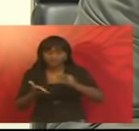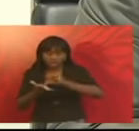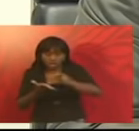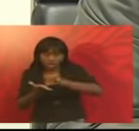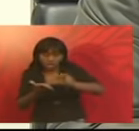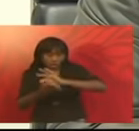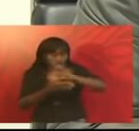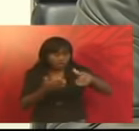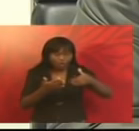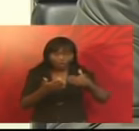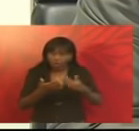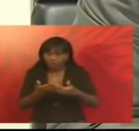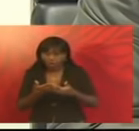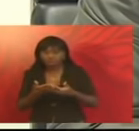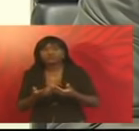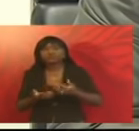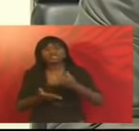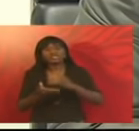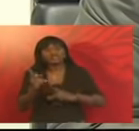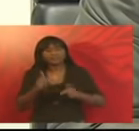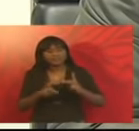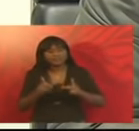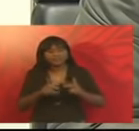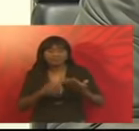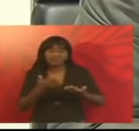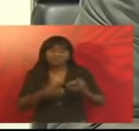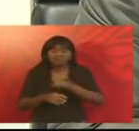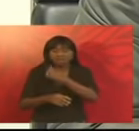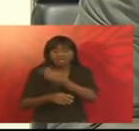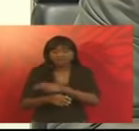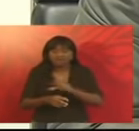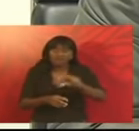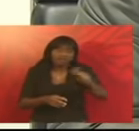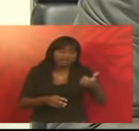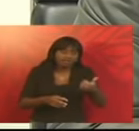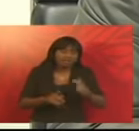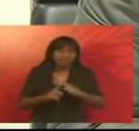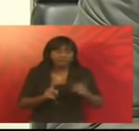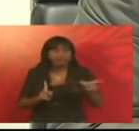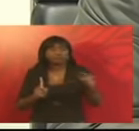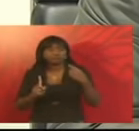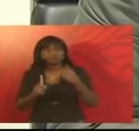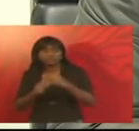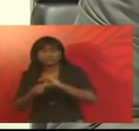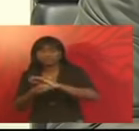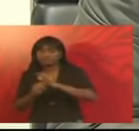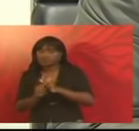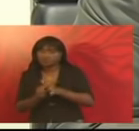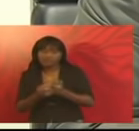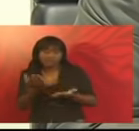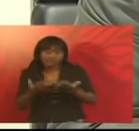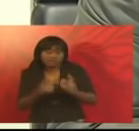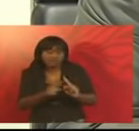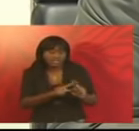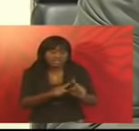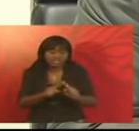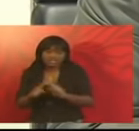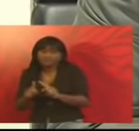the health system where individuals are being treated for COVID-19. Now, this may vary or differ from what